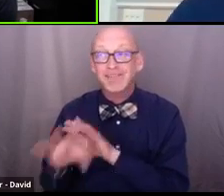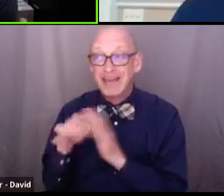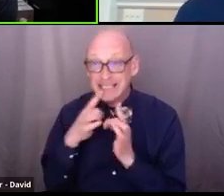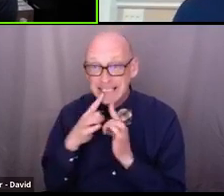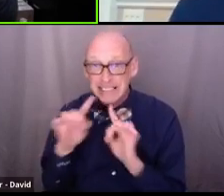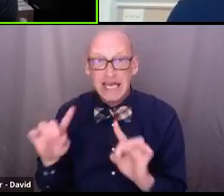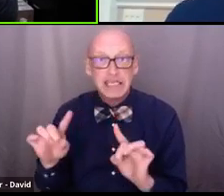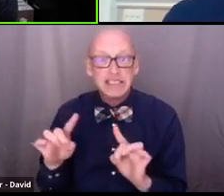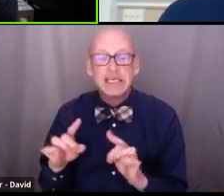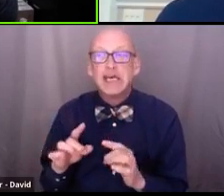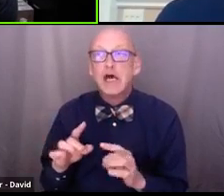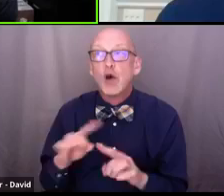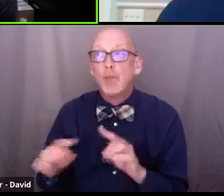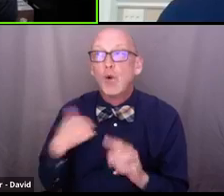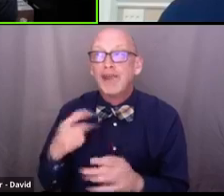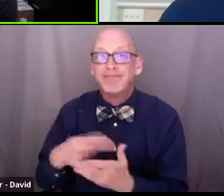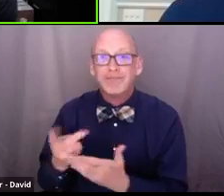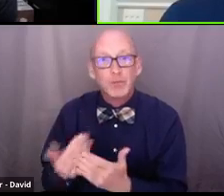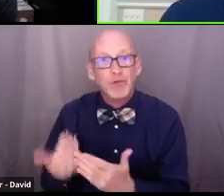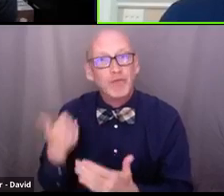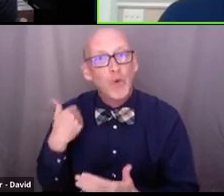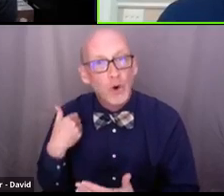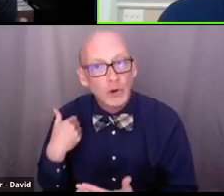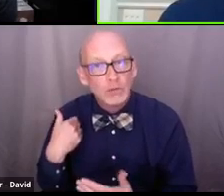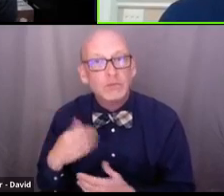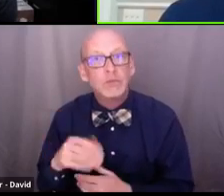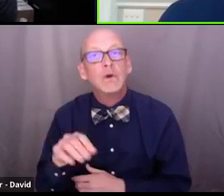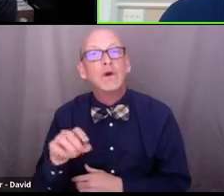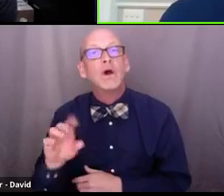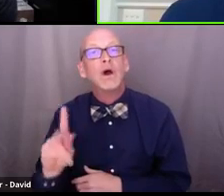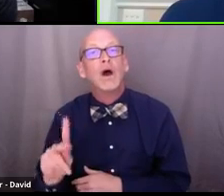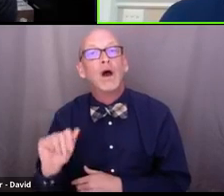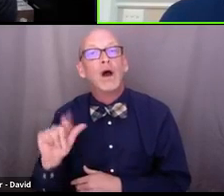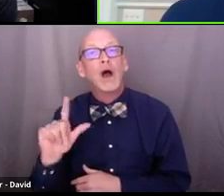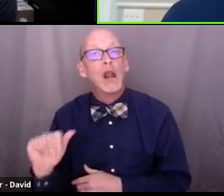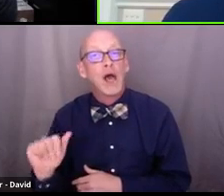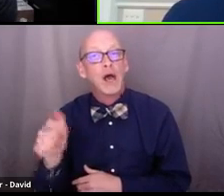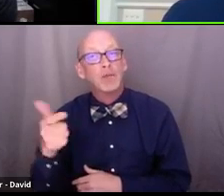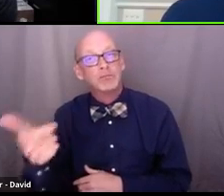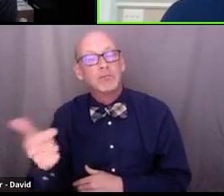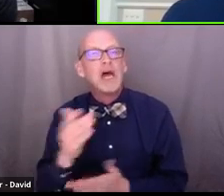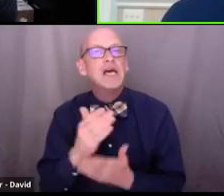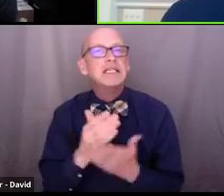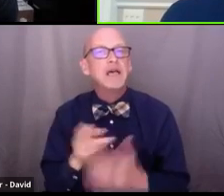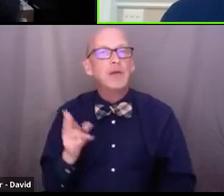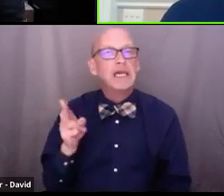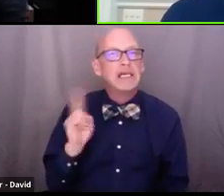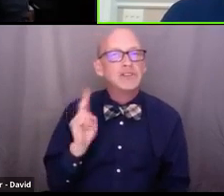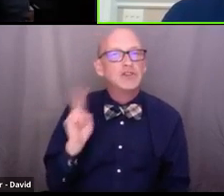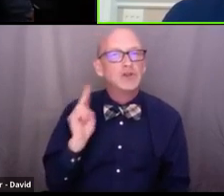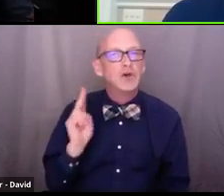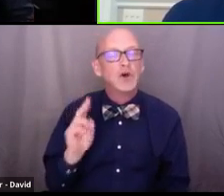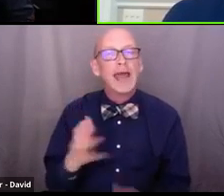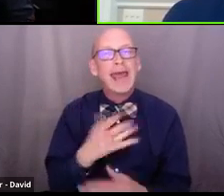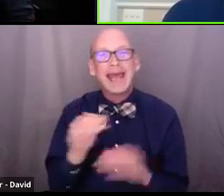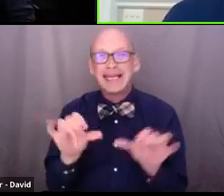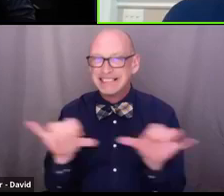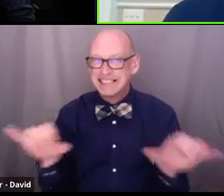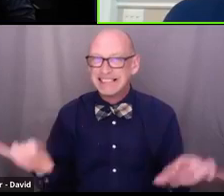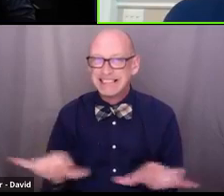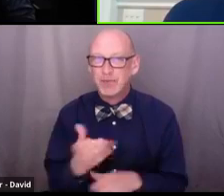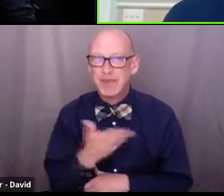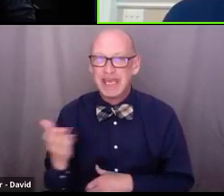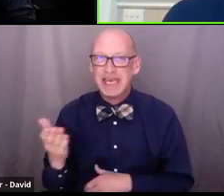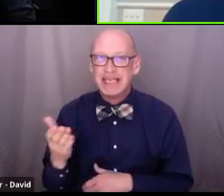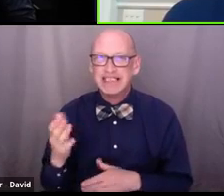so many times before? Yeah, I think there's been so many historical and systemic things that actually caused the